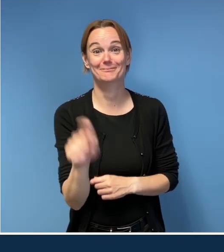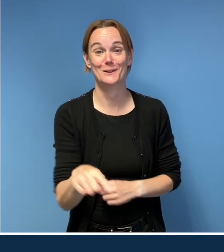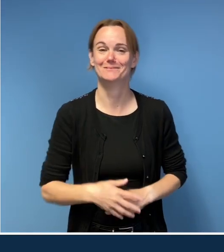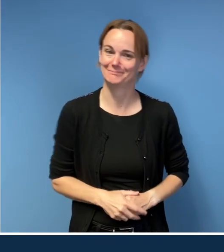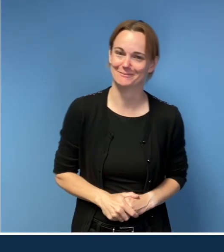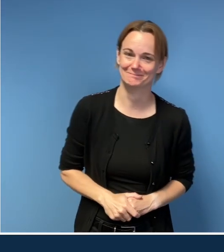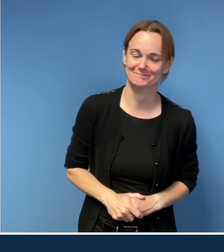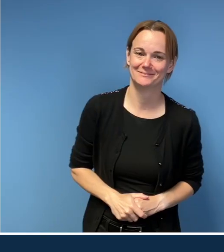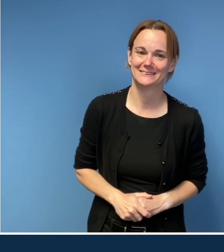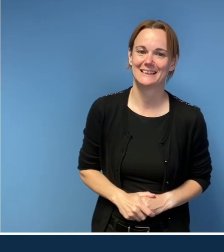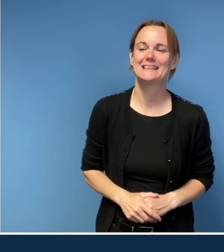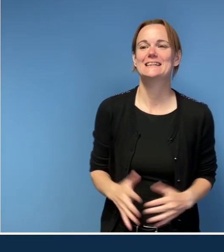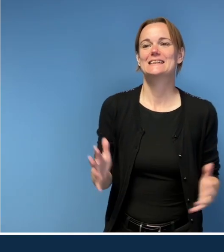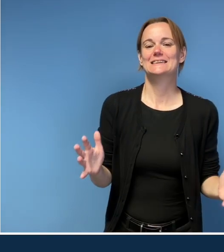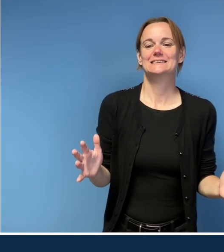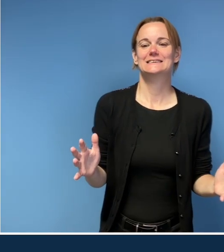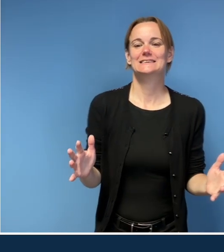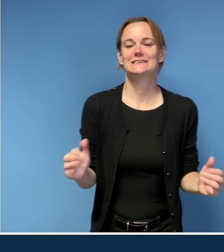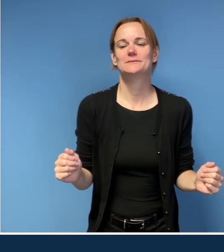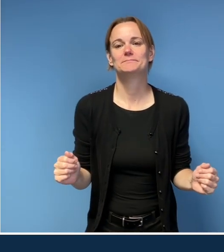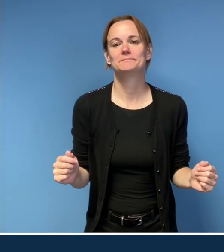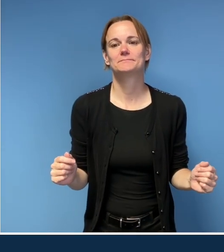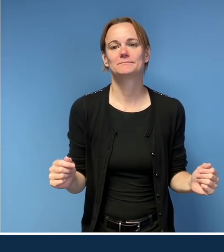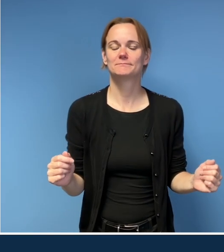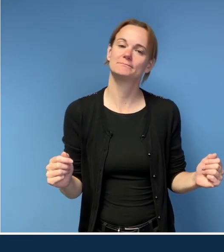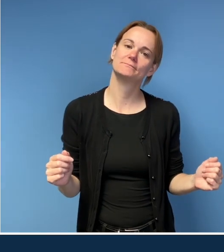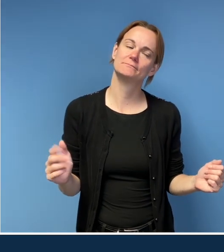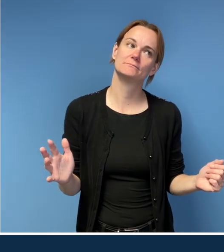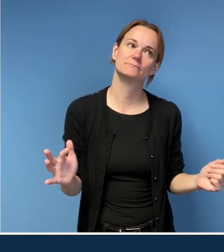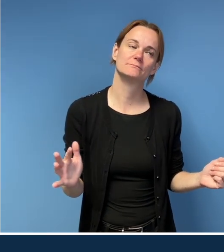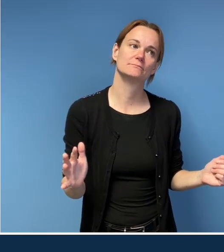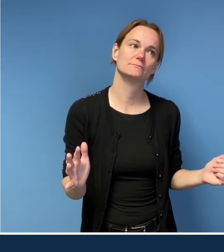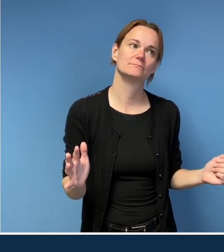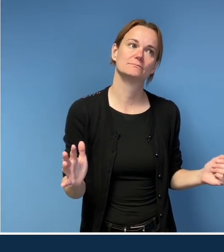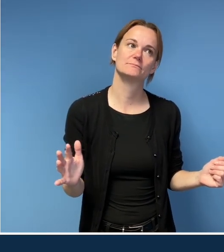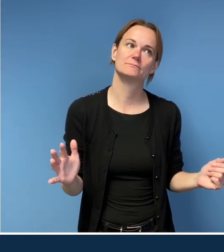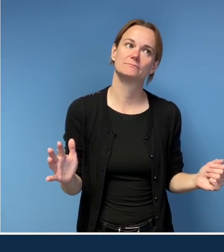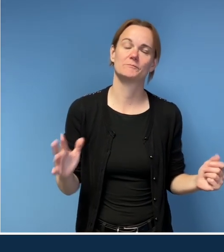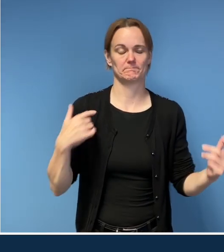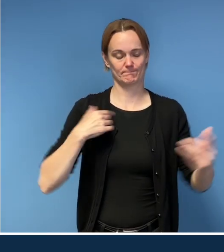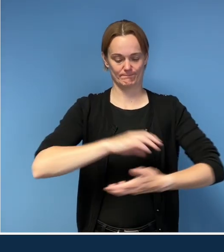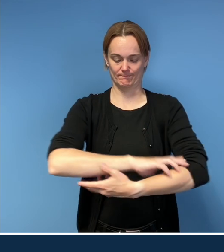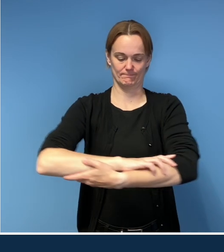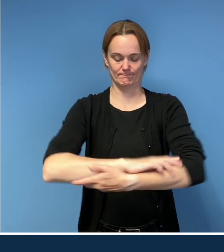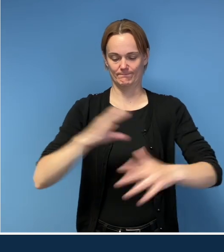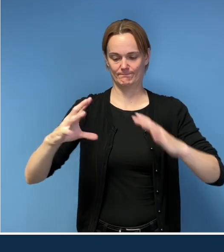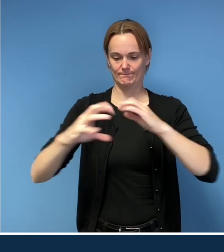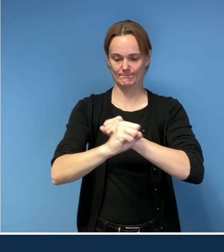question. But let me just, kind of put it in a very succinct little